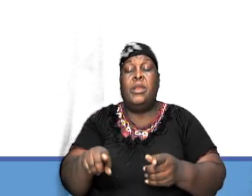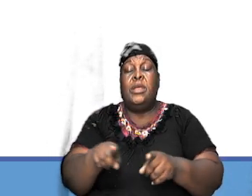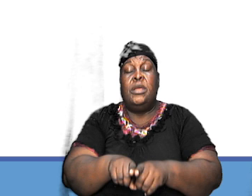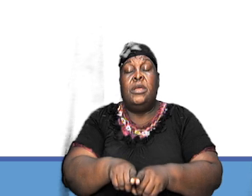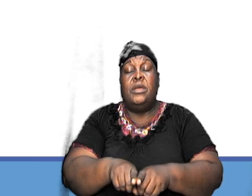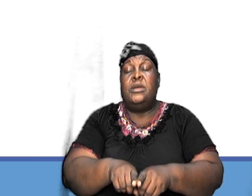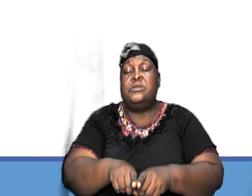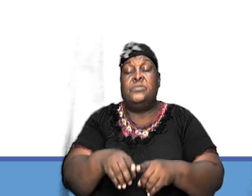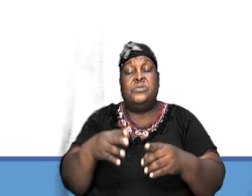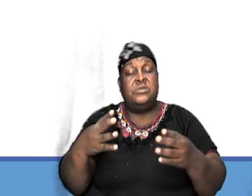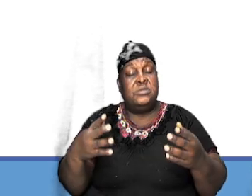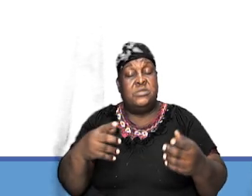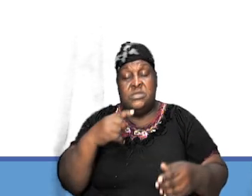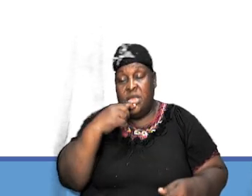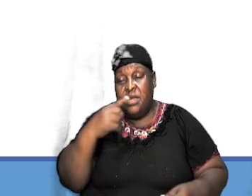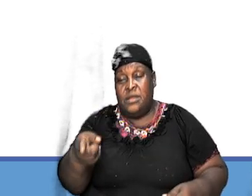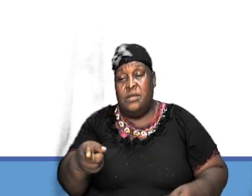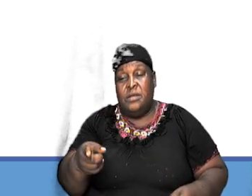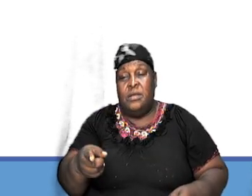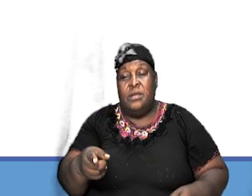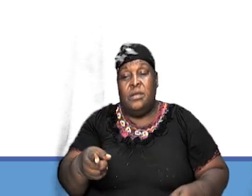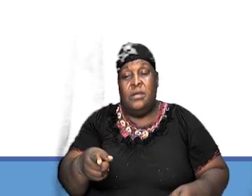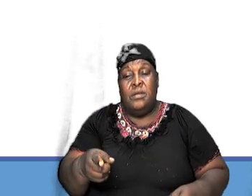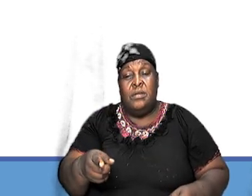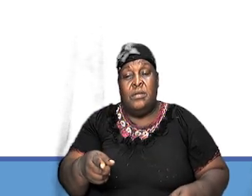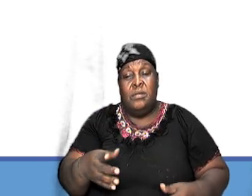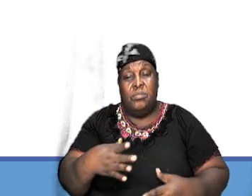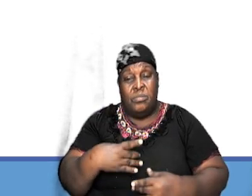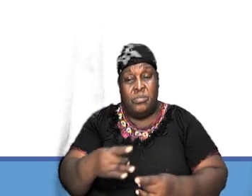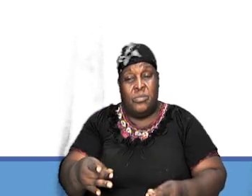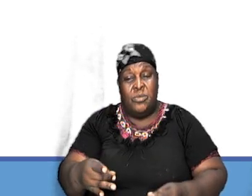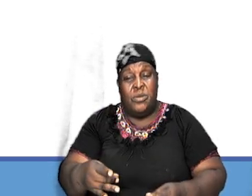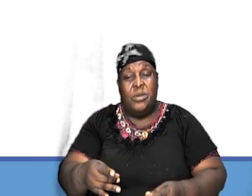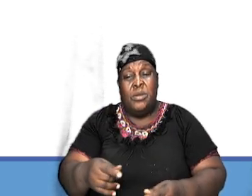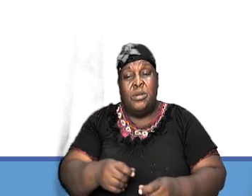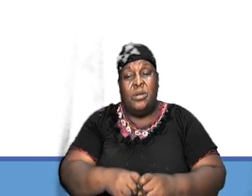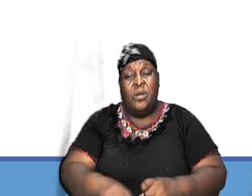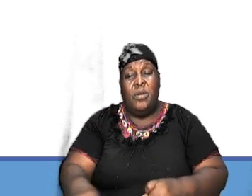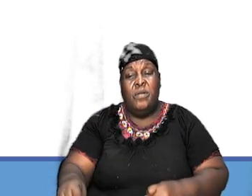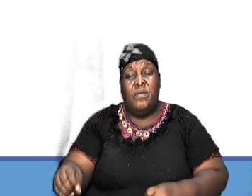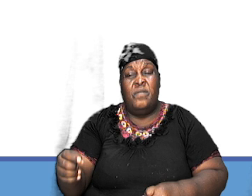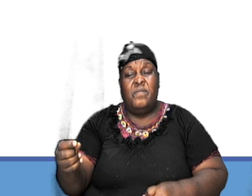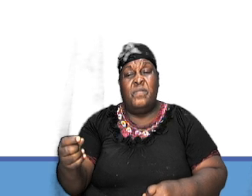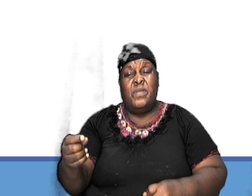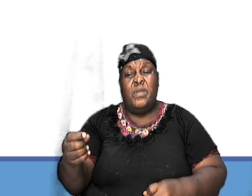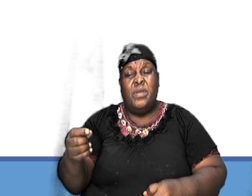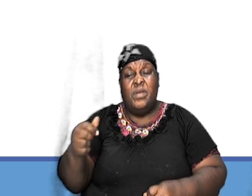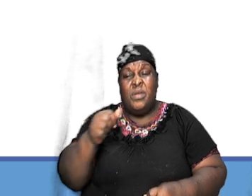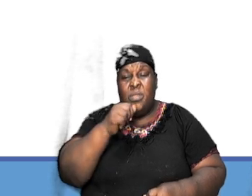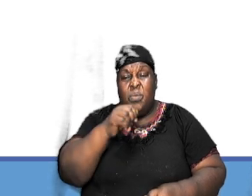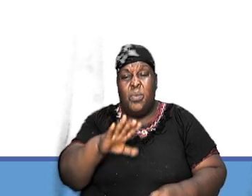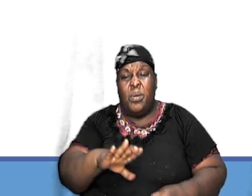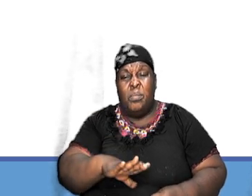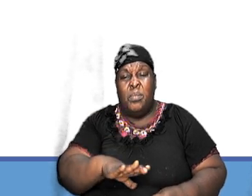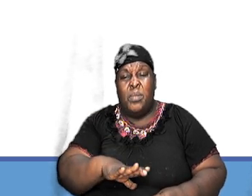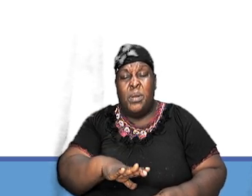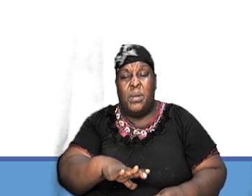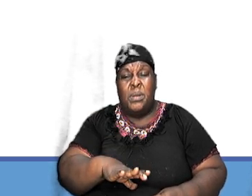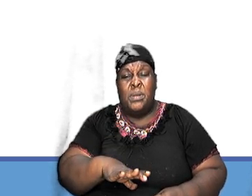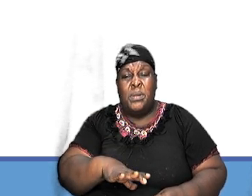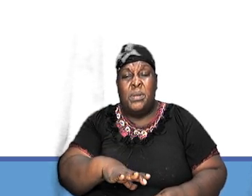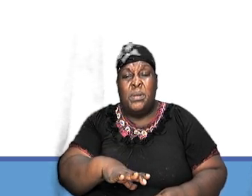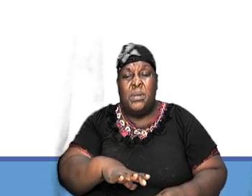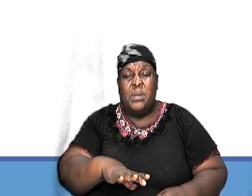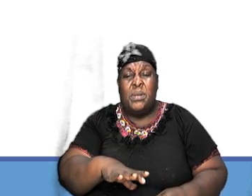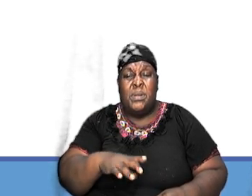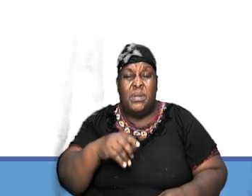So we said that he wrote to impress the pragmatic Romans, and so, you know, he would have tailored a lot